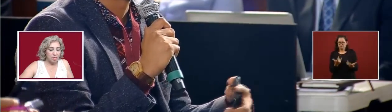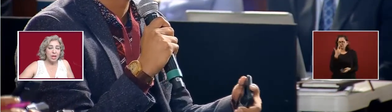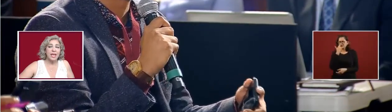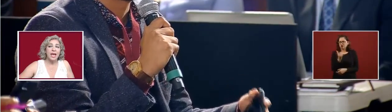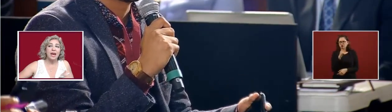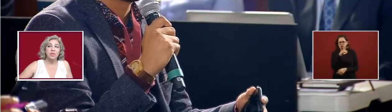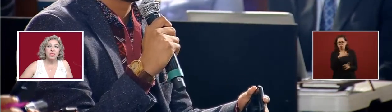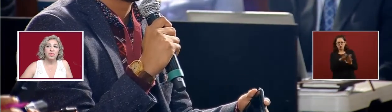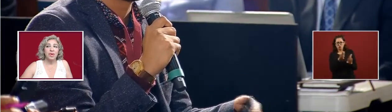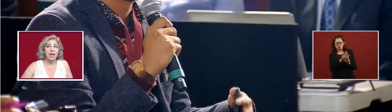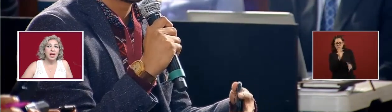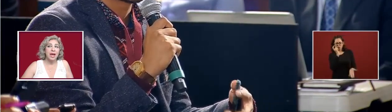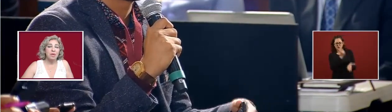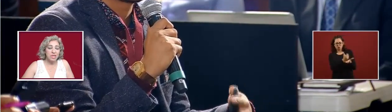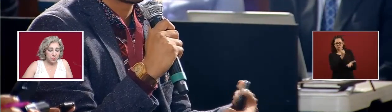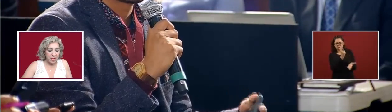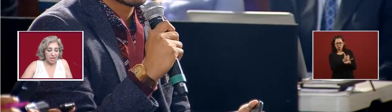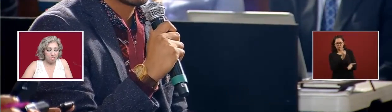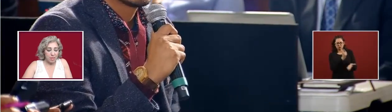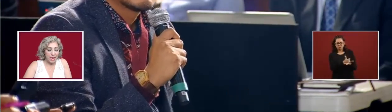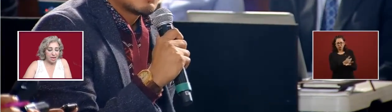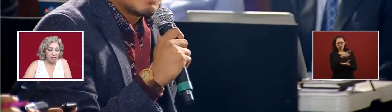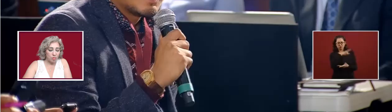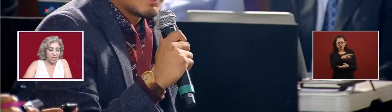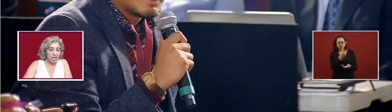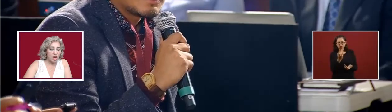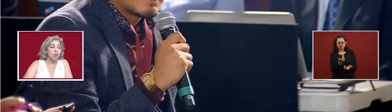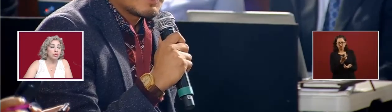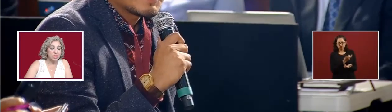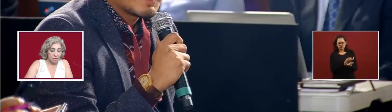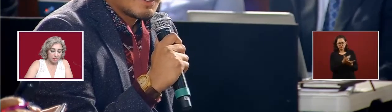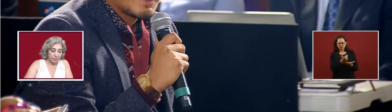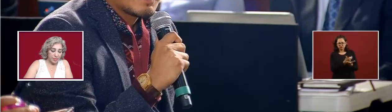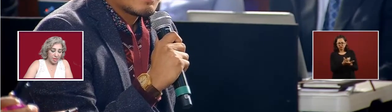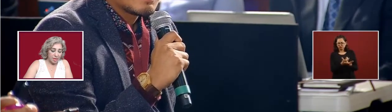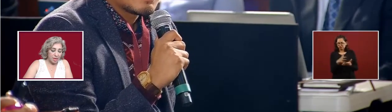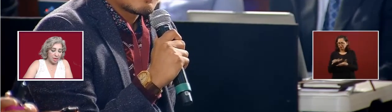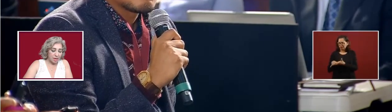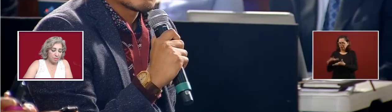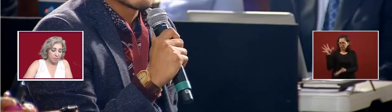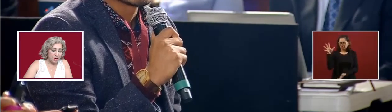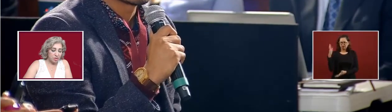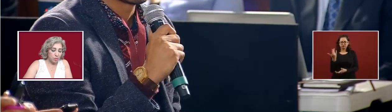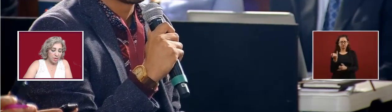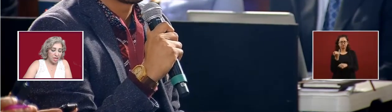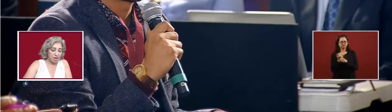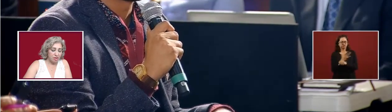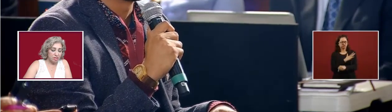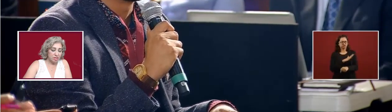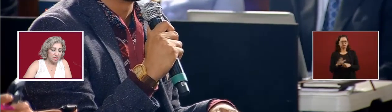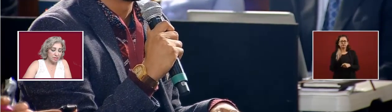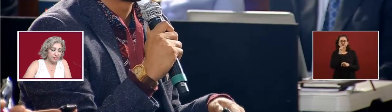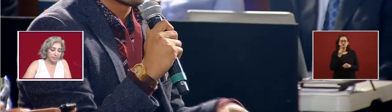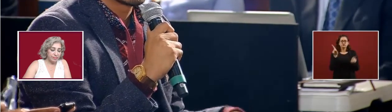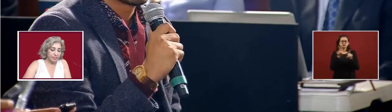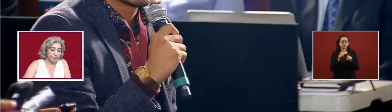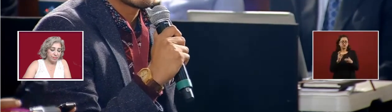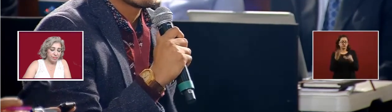like how how much money he made or what he owns compared to what he earns